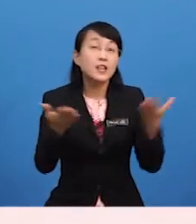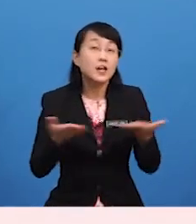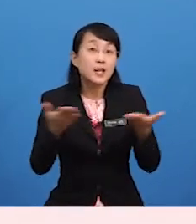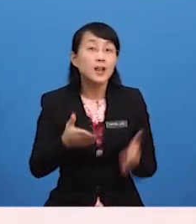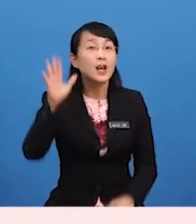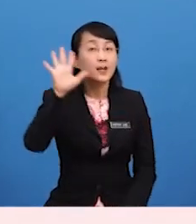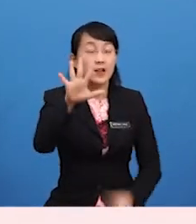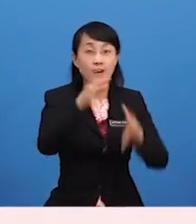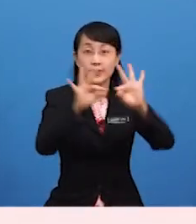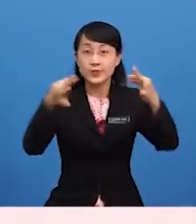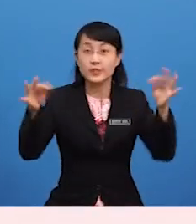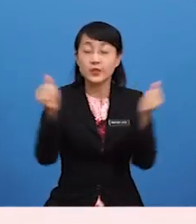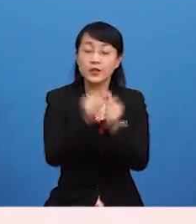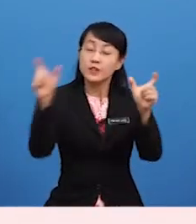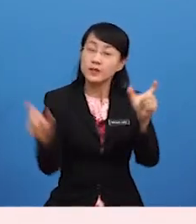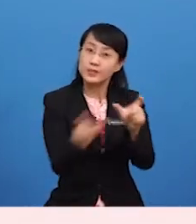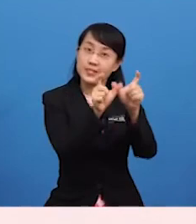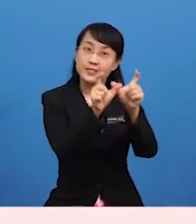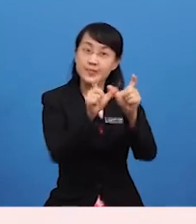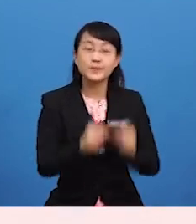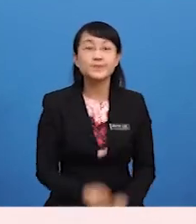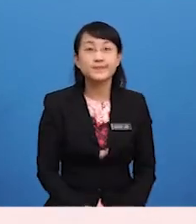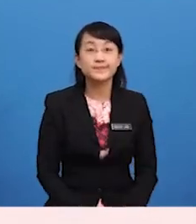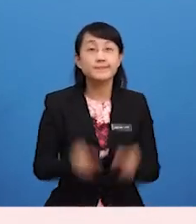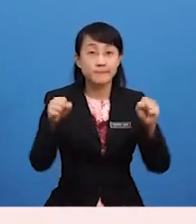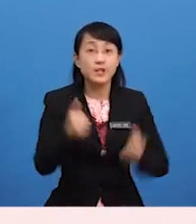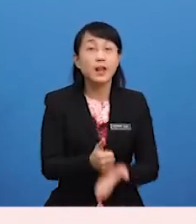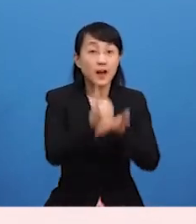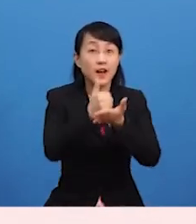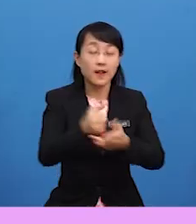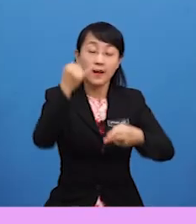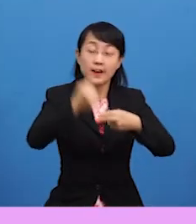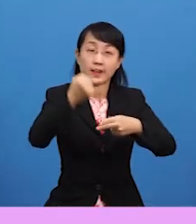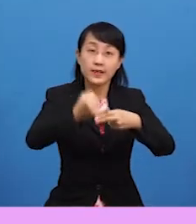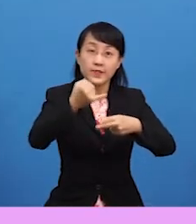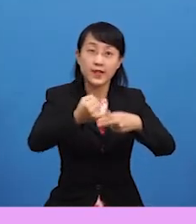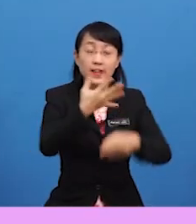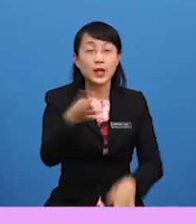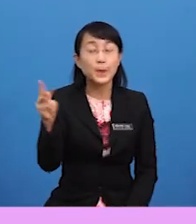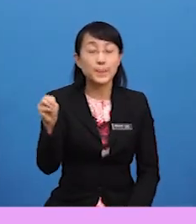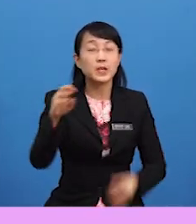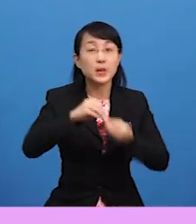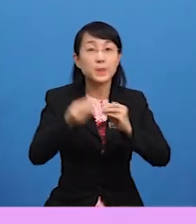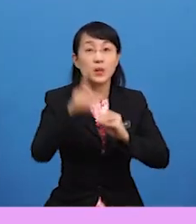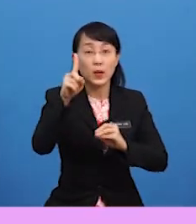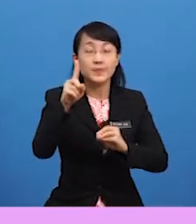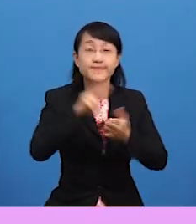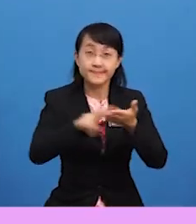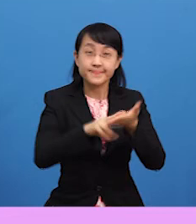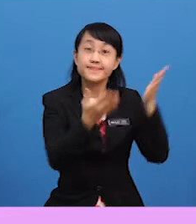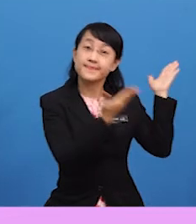are five sentences with conjunctions in them. Could you help identify them? Number one, Alvin loves